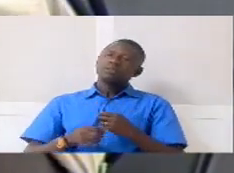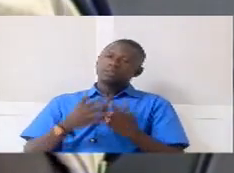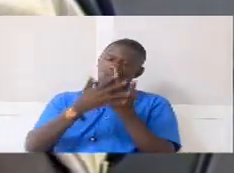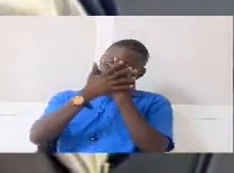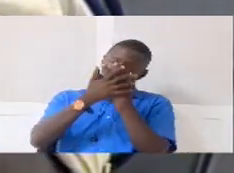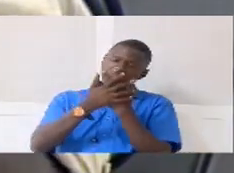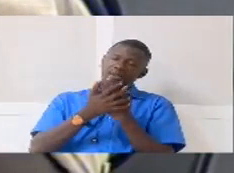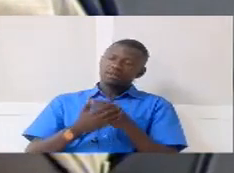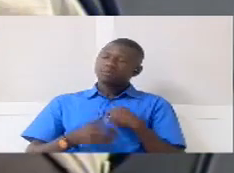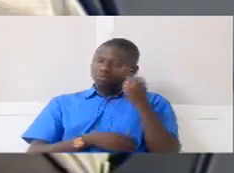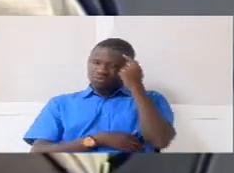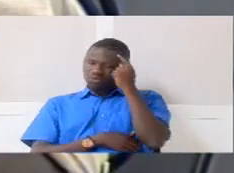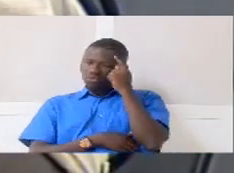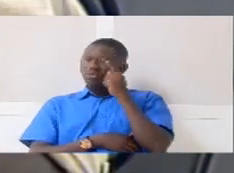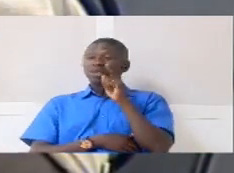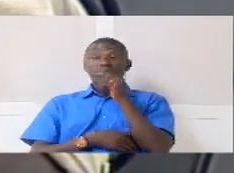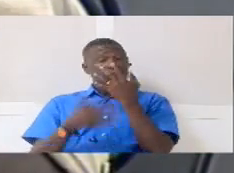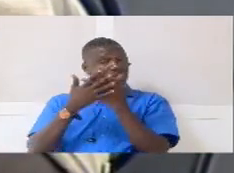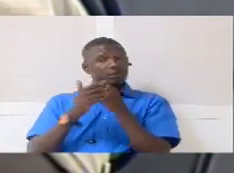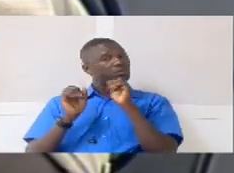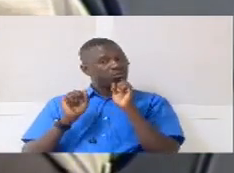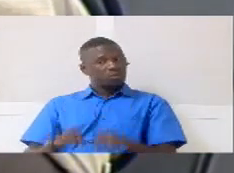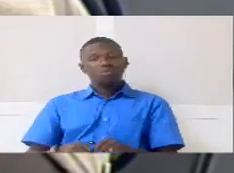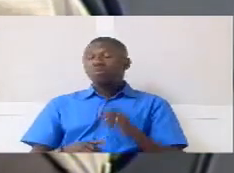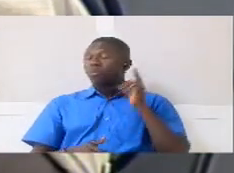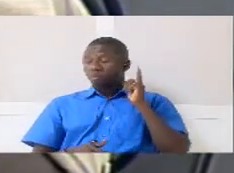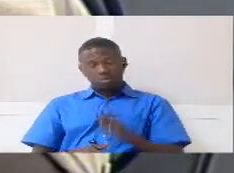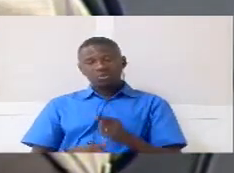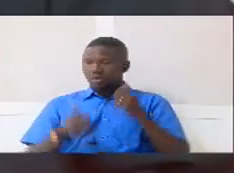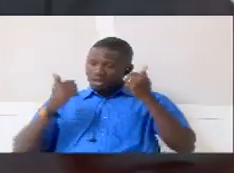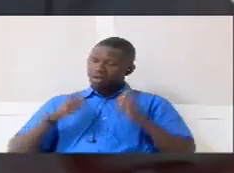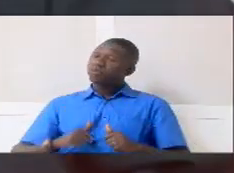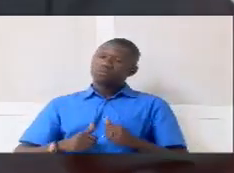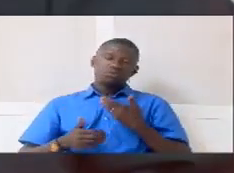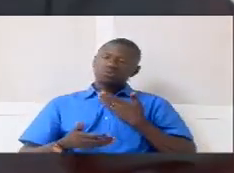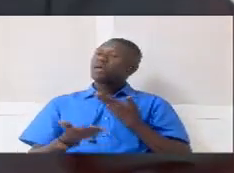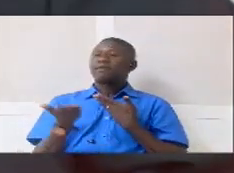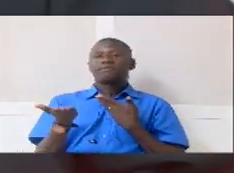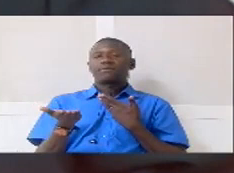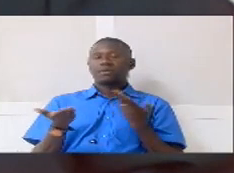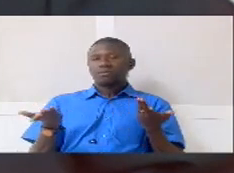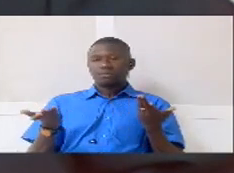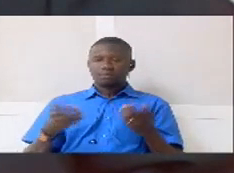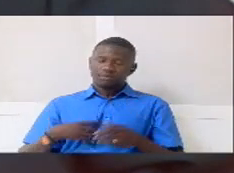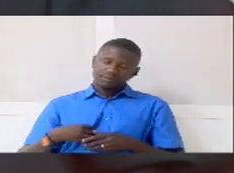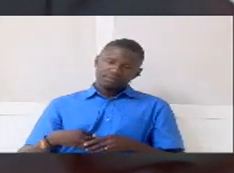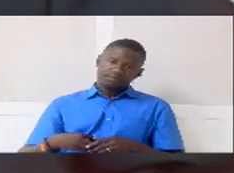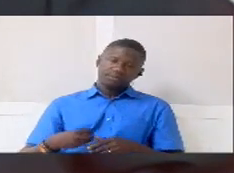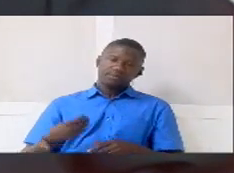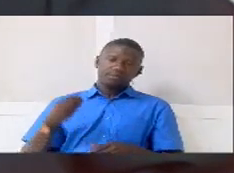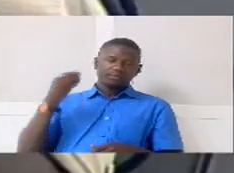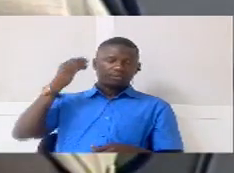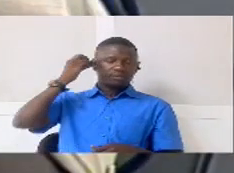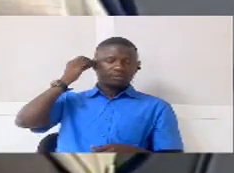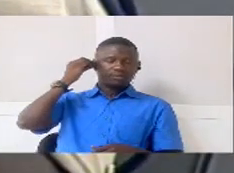Let's unite and collaborate and ensure that the prison is handled the way it's supposed to